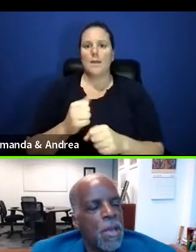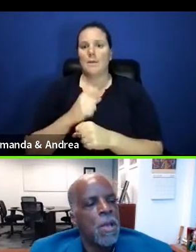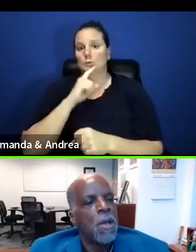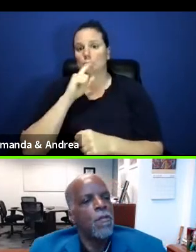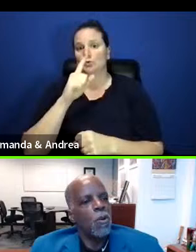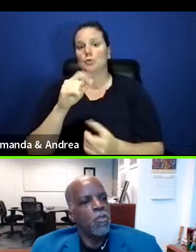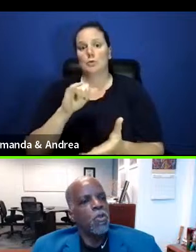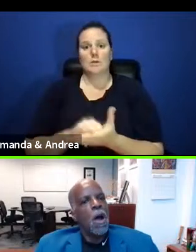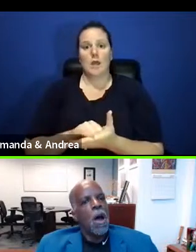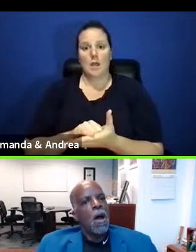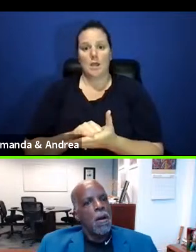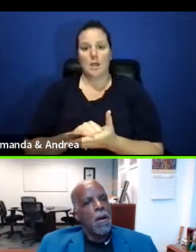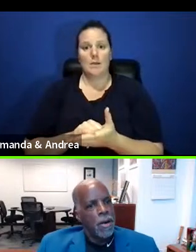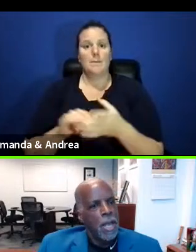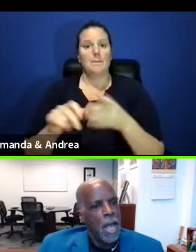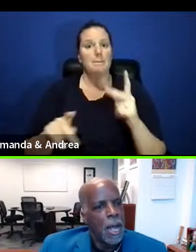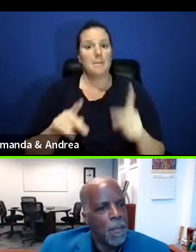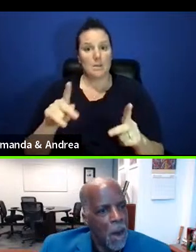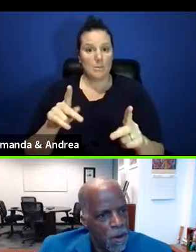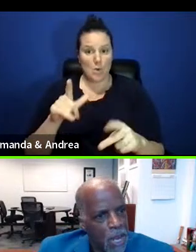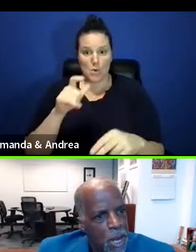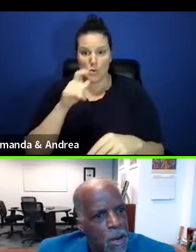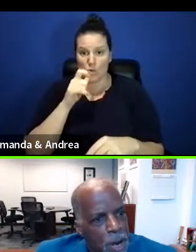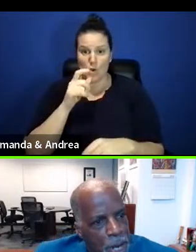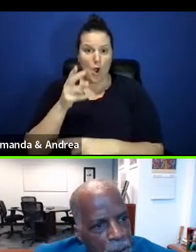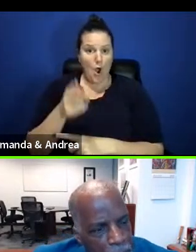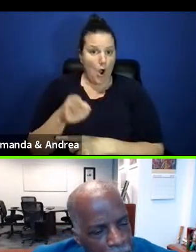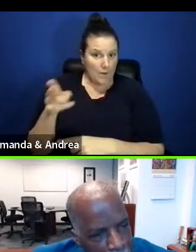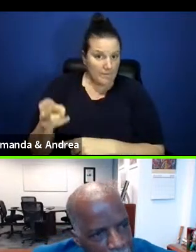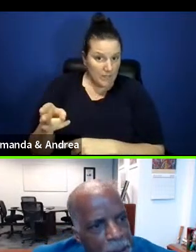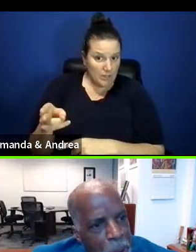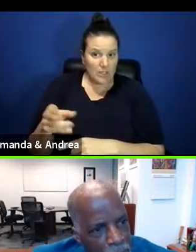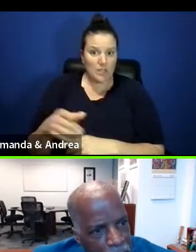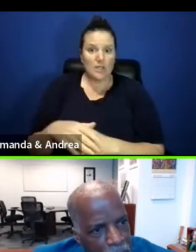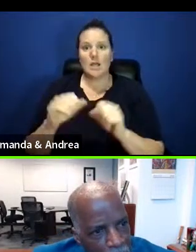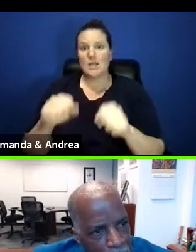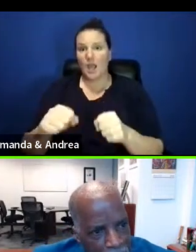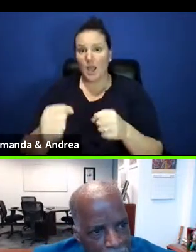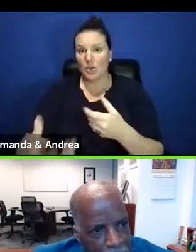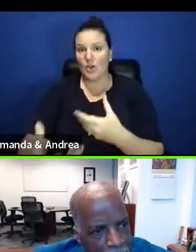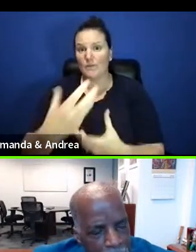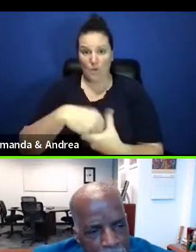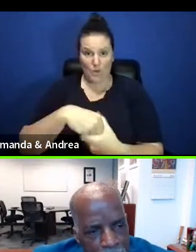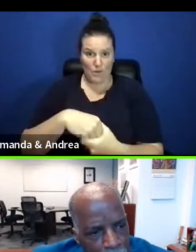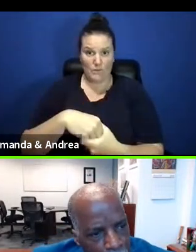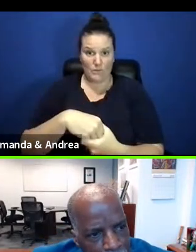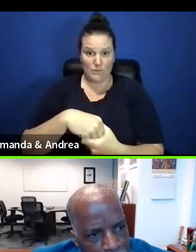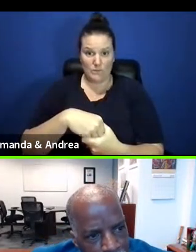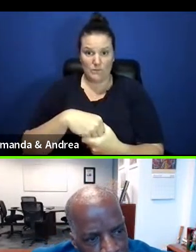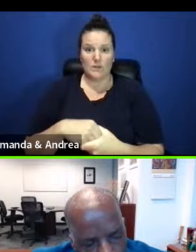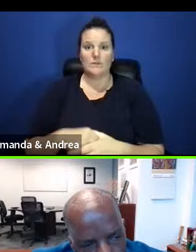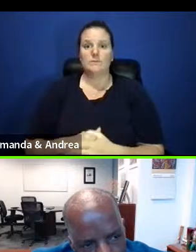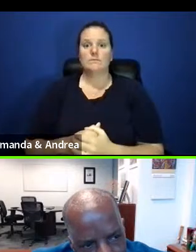that folks who are hard of hearing can participate.